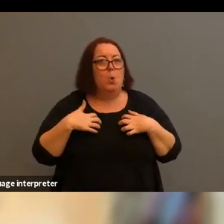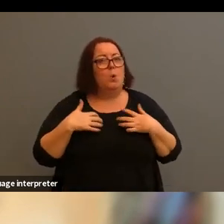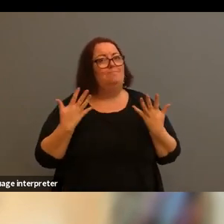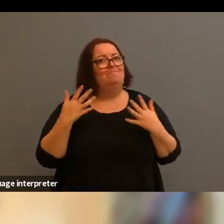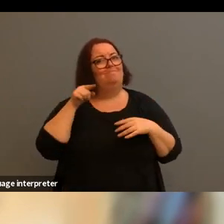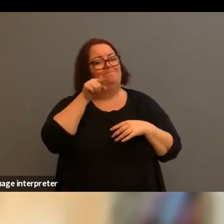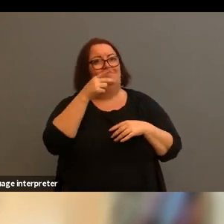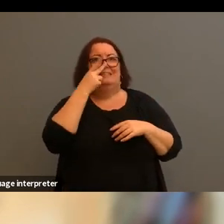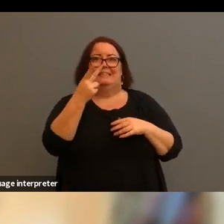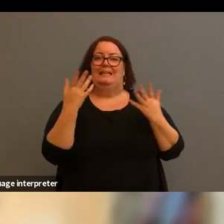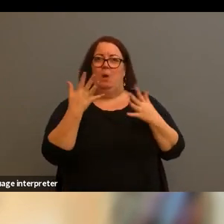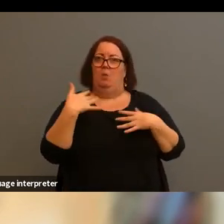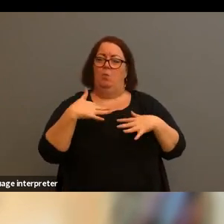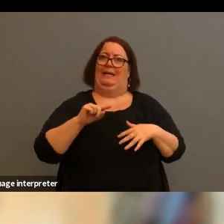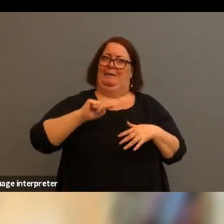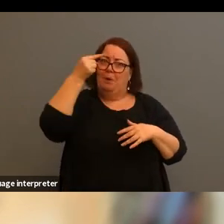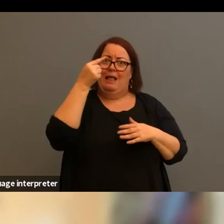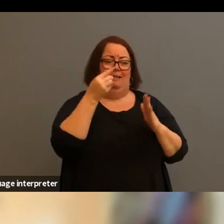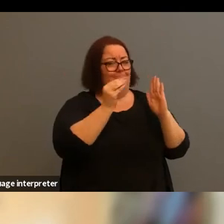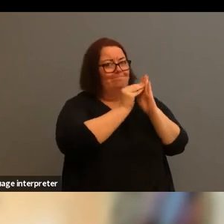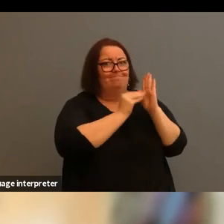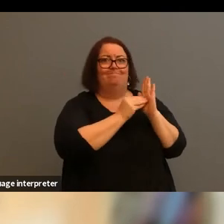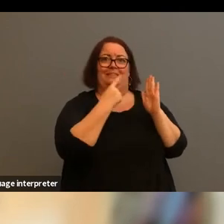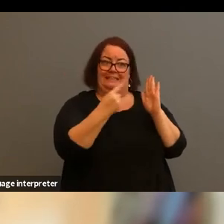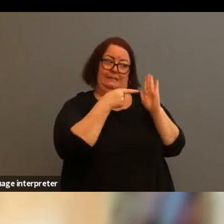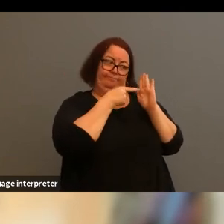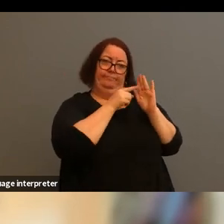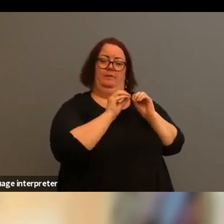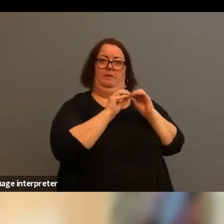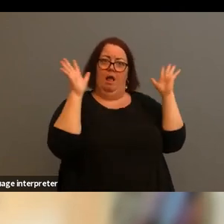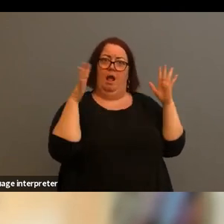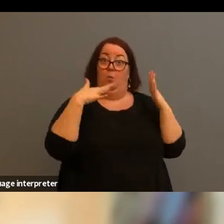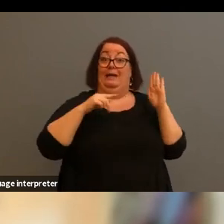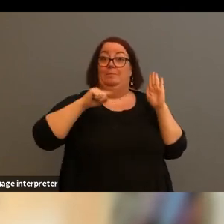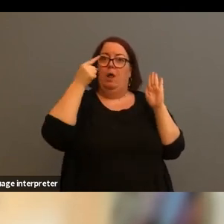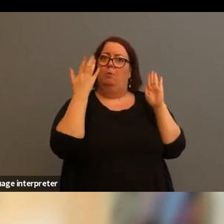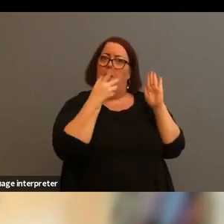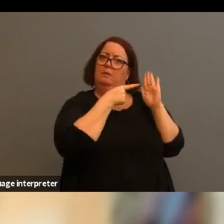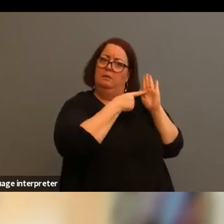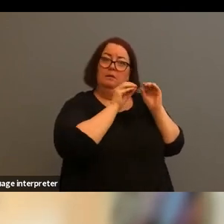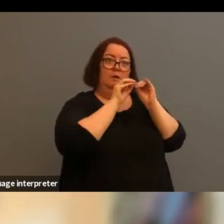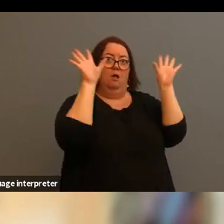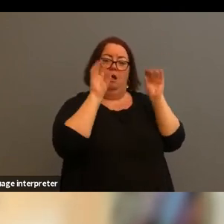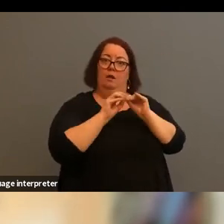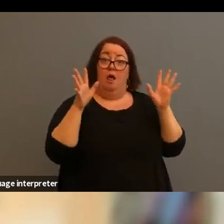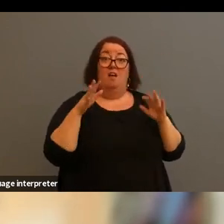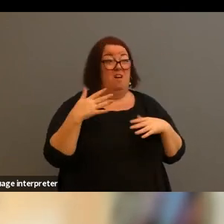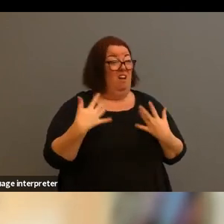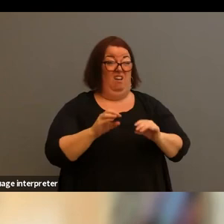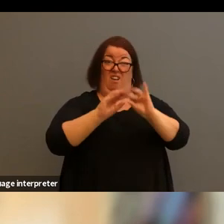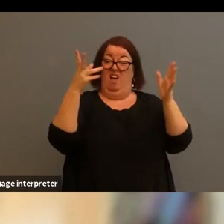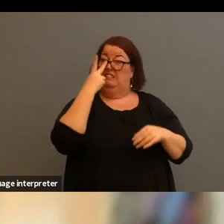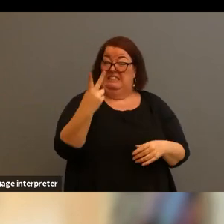because I think the products and the services we are using in this digital society we are living in would be the same depending